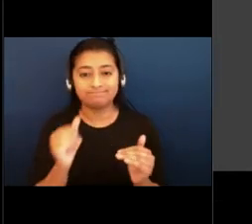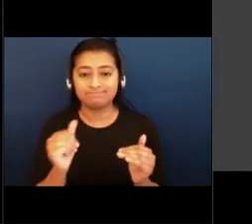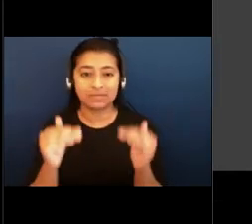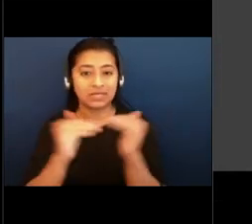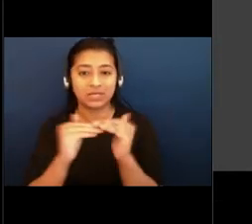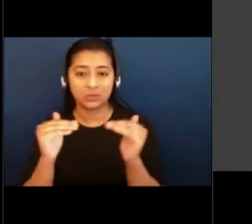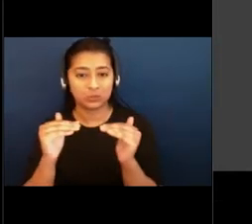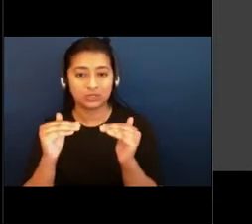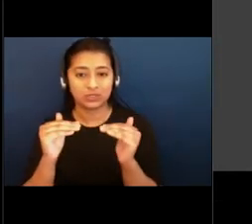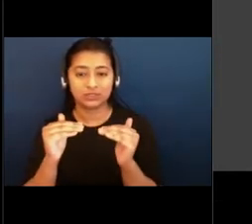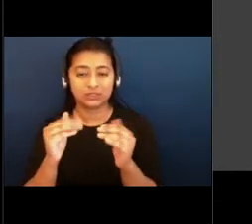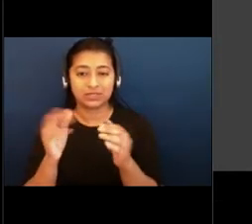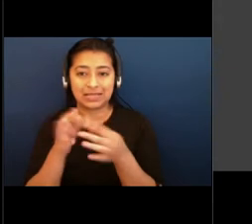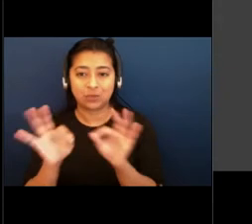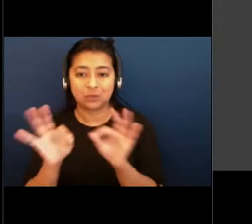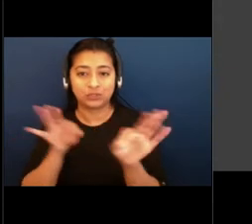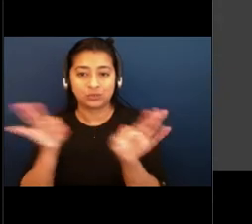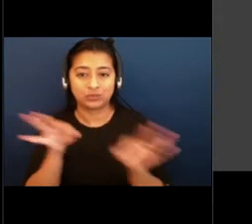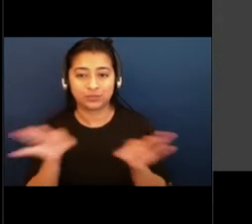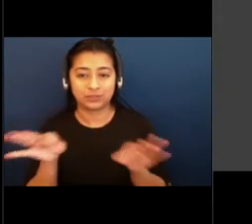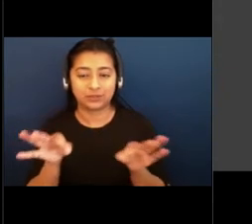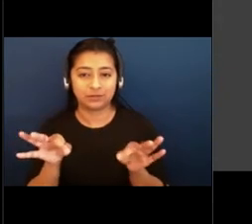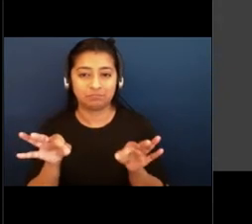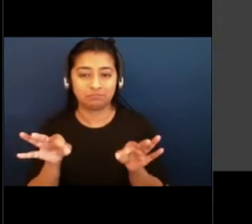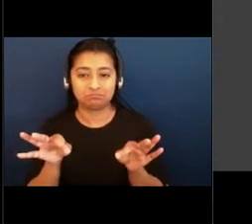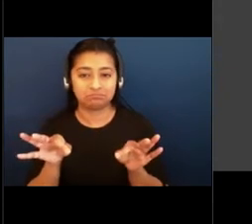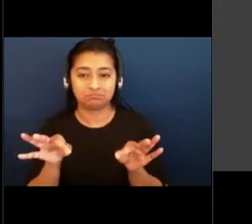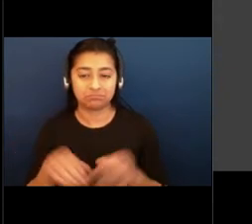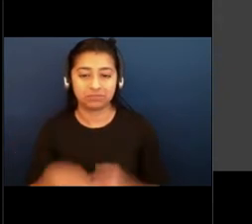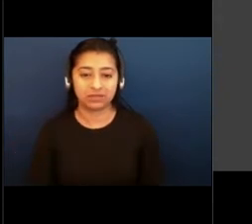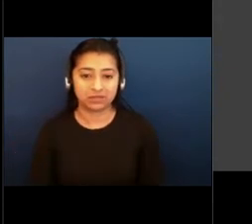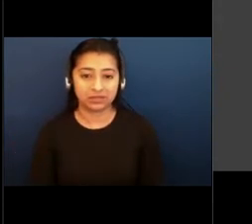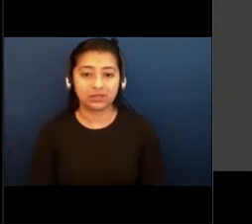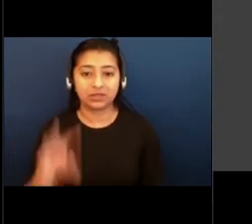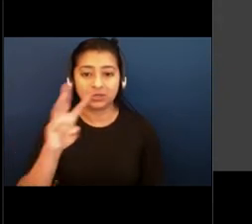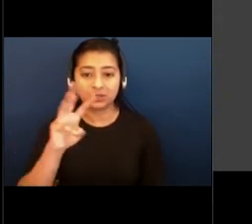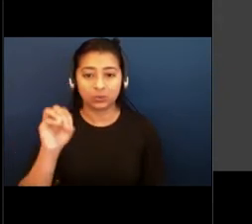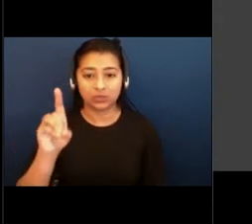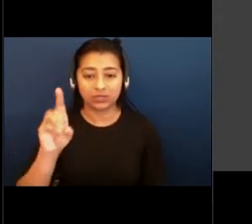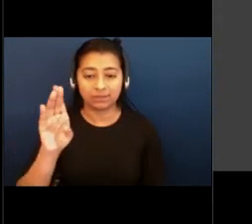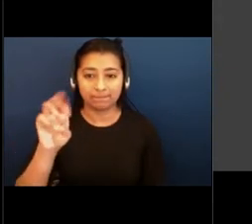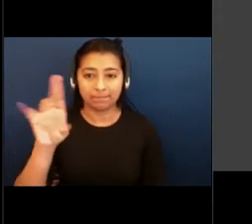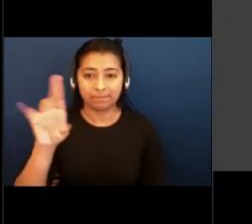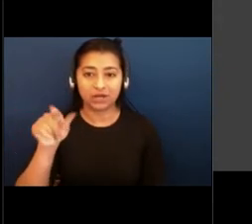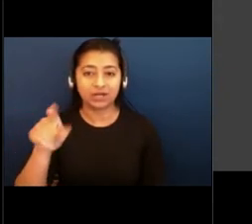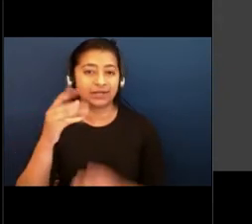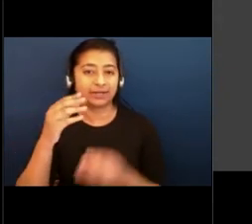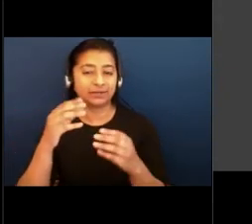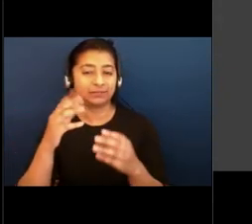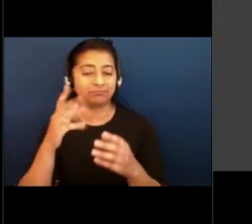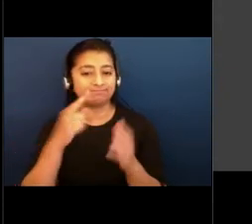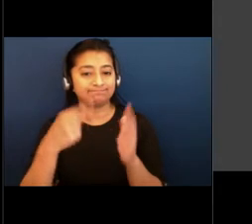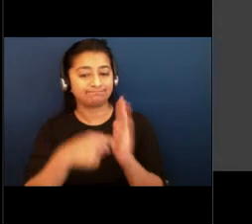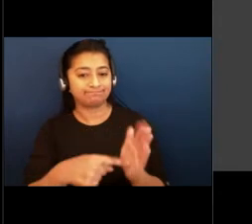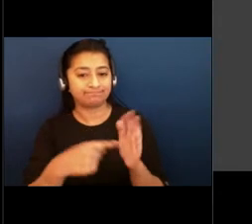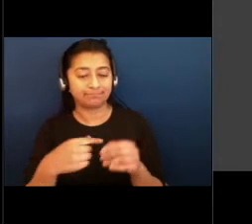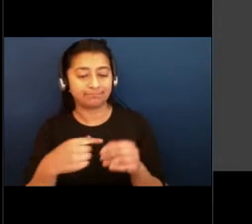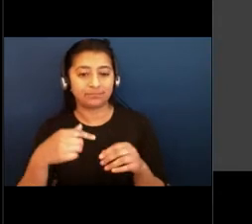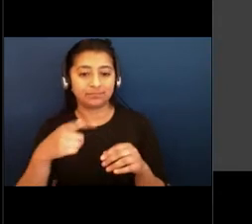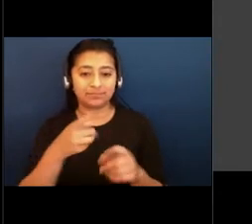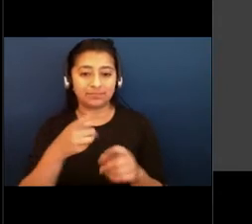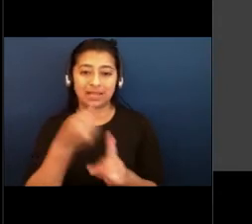using to language description. Woodbury gives us a nice discussion of the impact of the